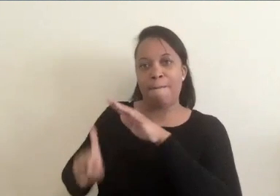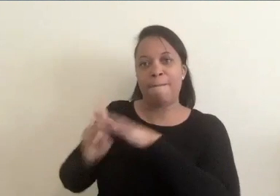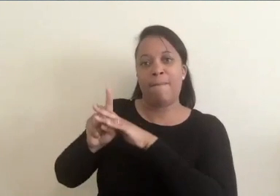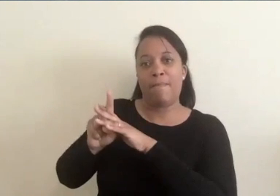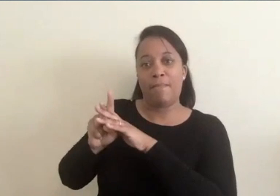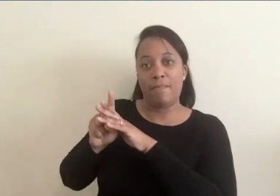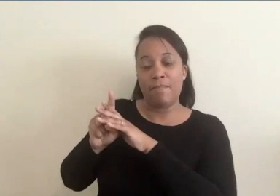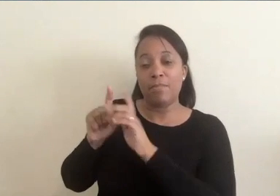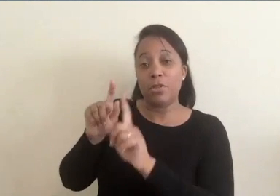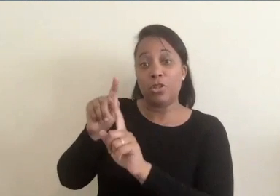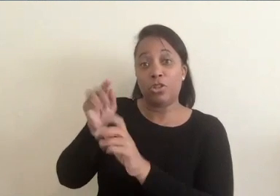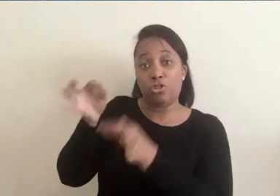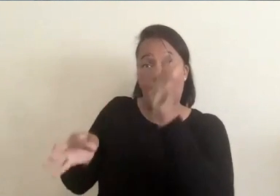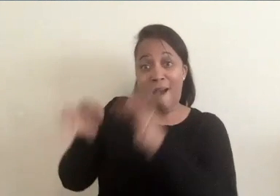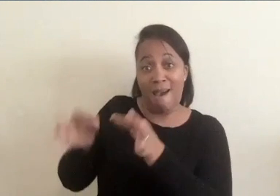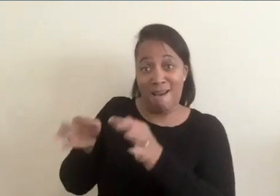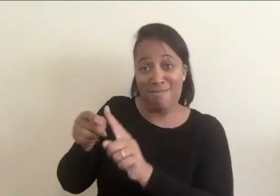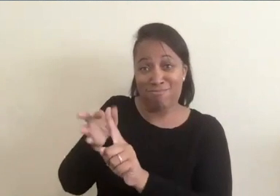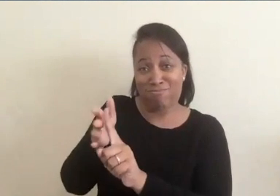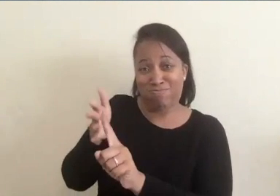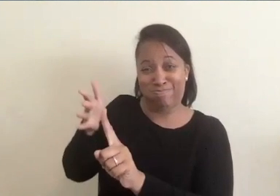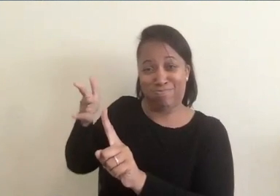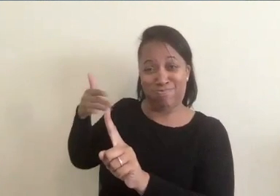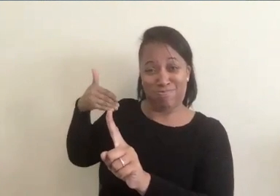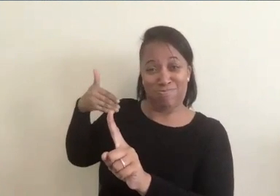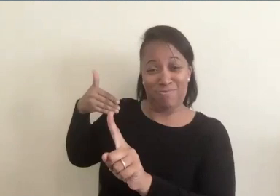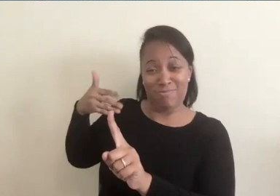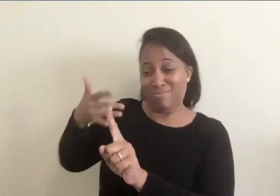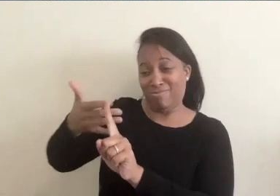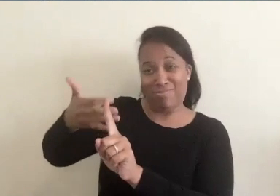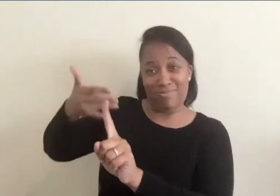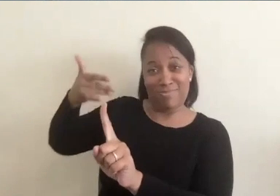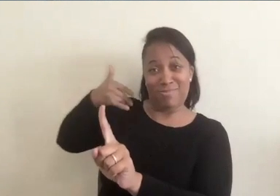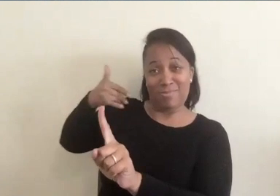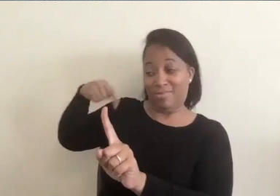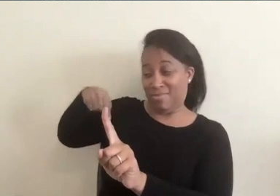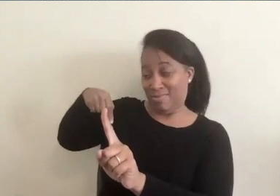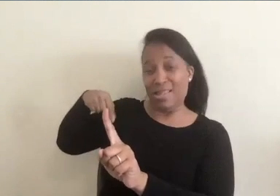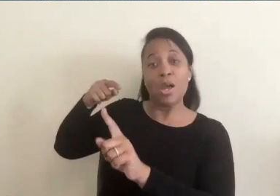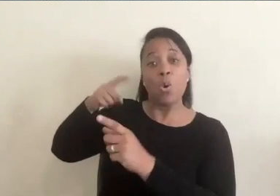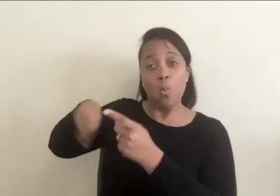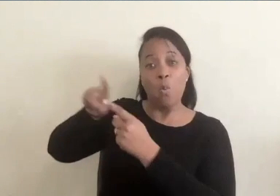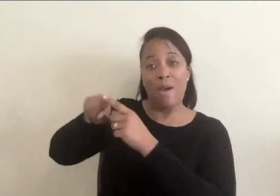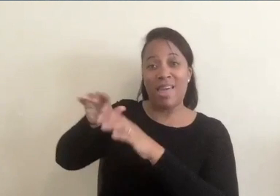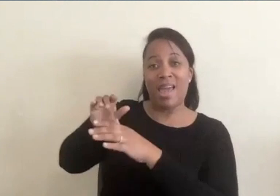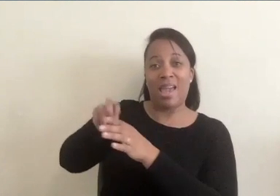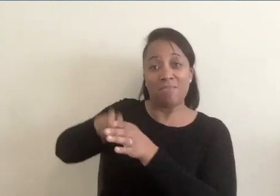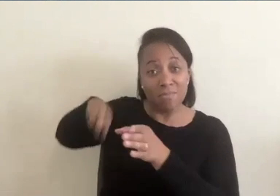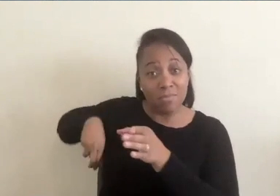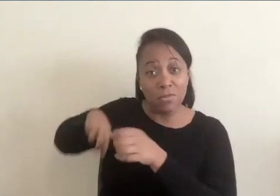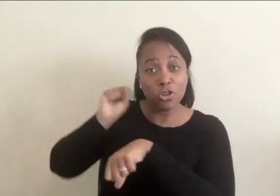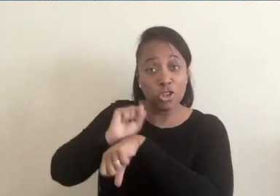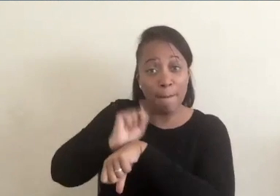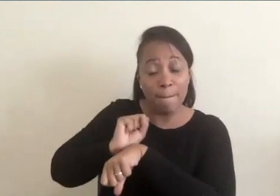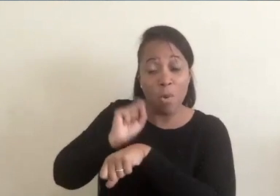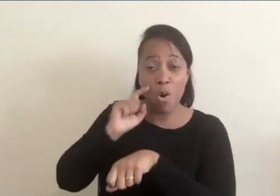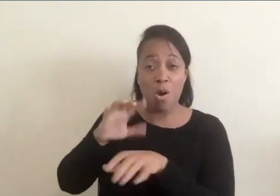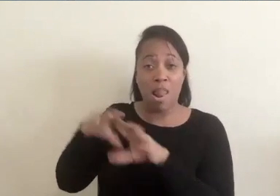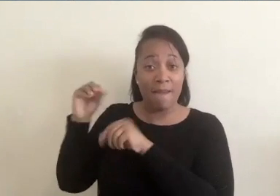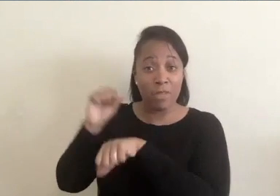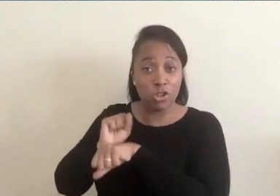of the trial all the way back to when they left the job. Maybe they were fired, maybe they had to leave. That could be a